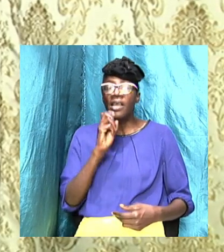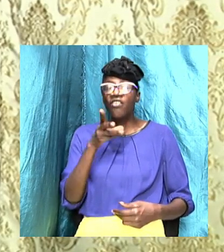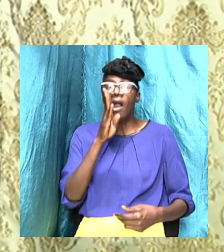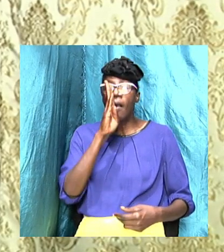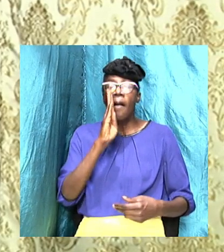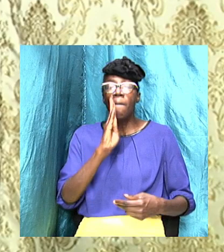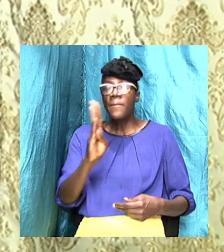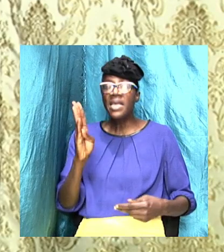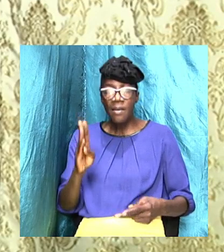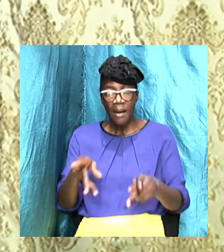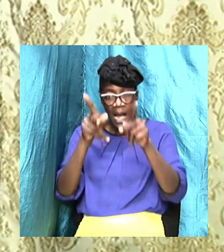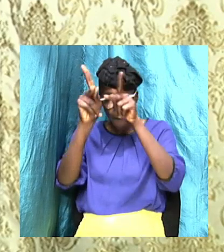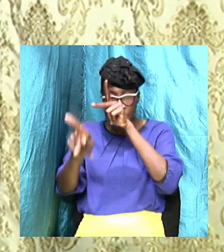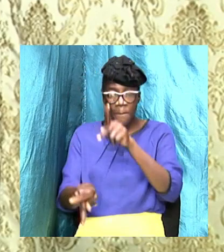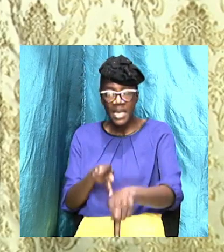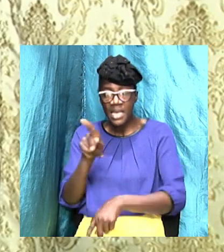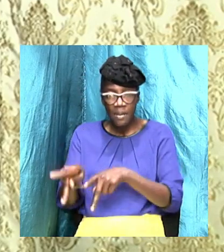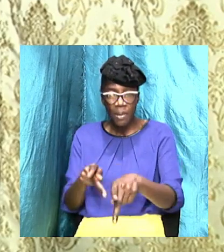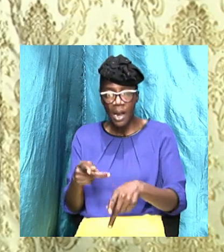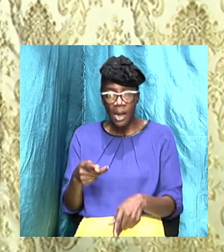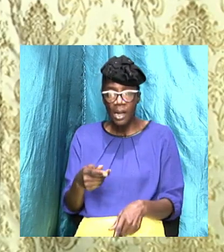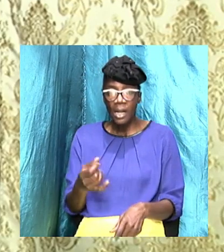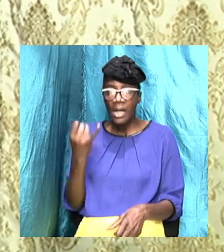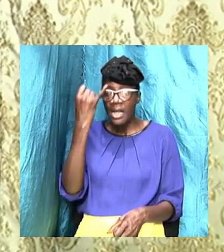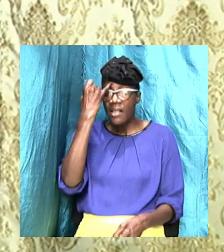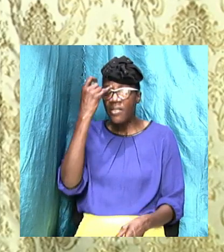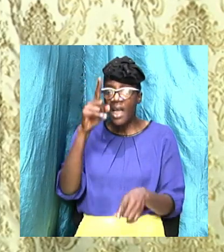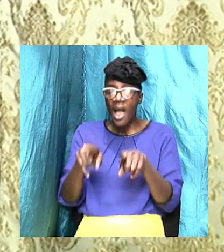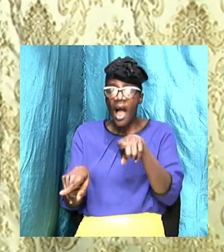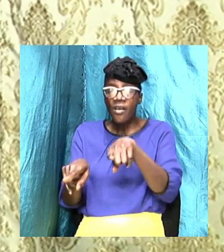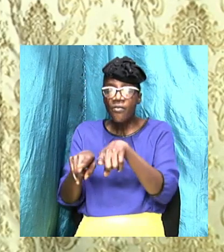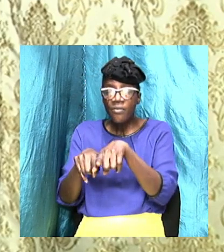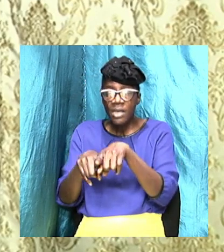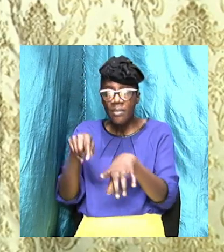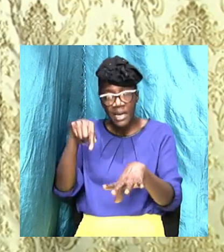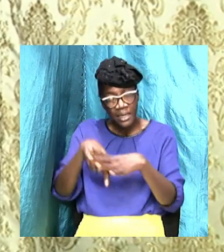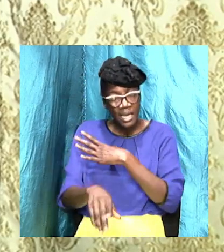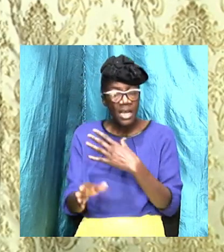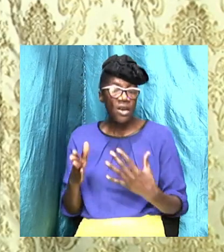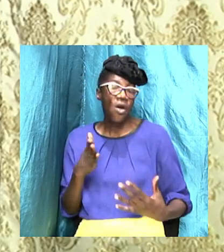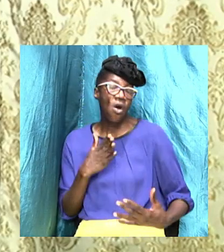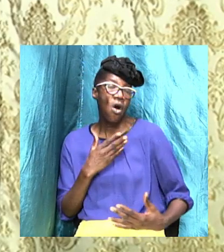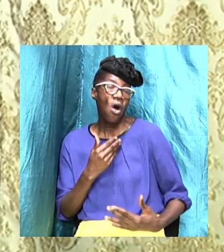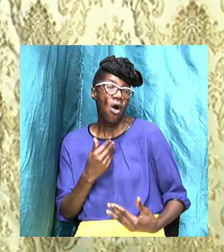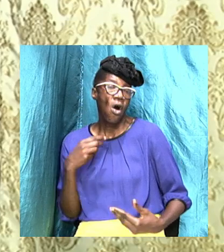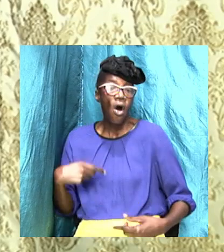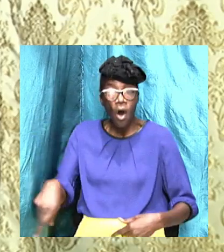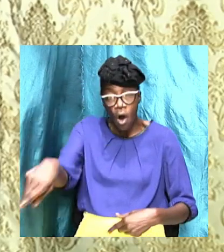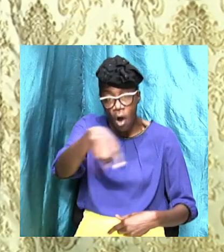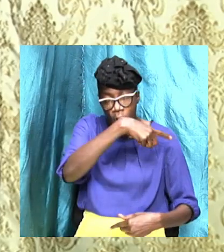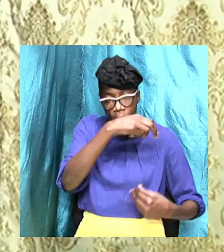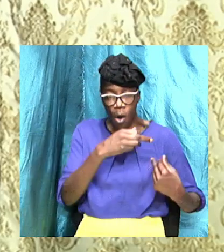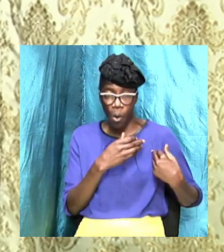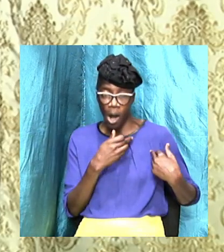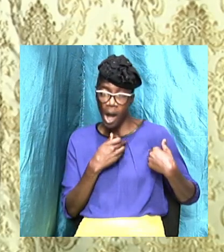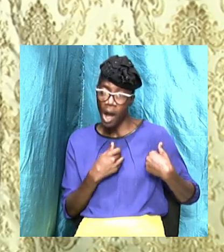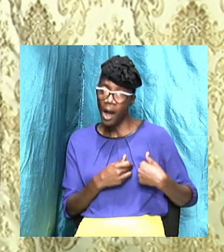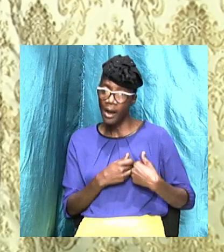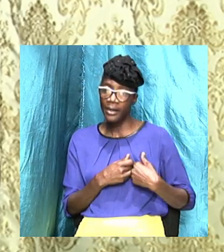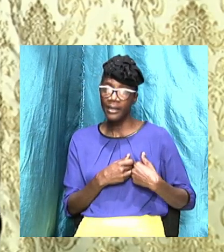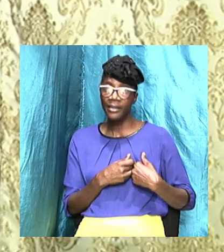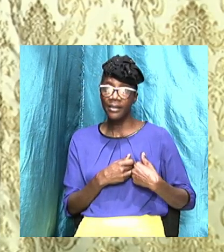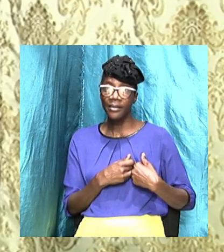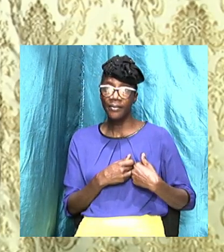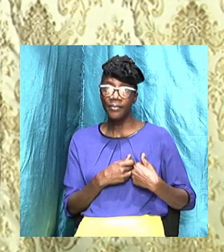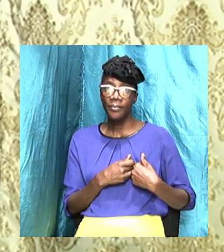people. The covenant is now in our hearts. Amen. Bless the Lord. The covenant is now in our hearts.